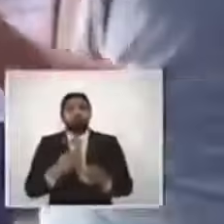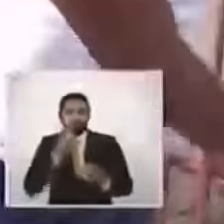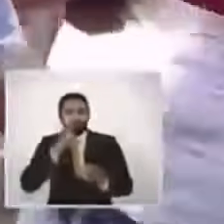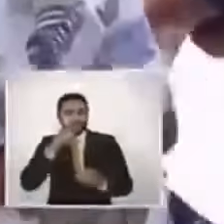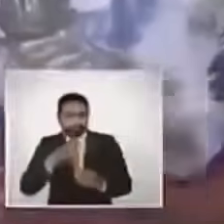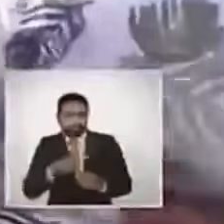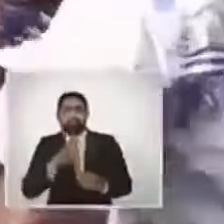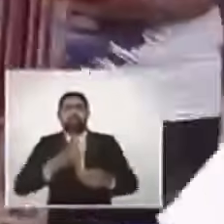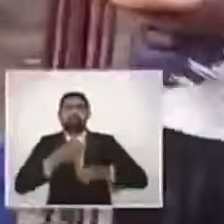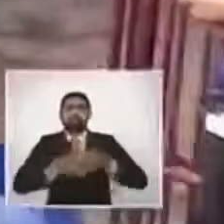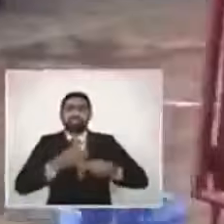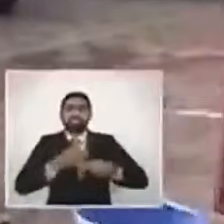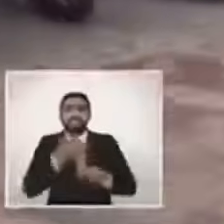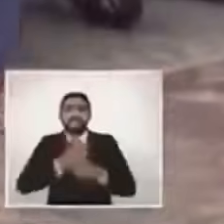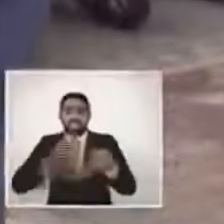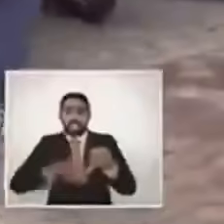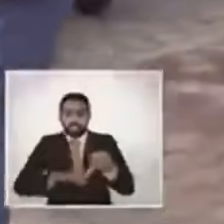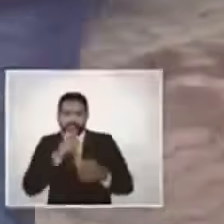Panadura.